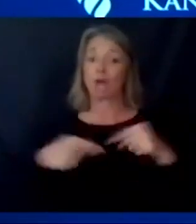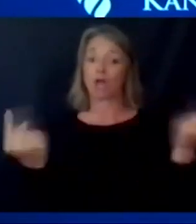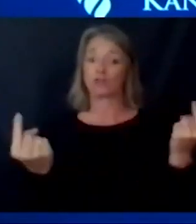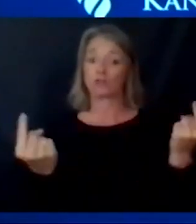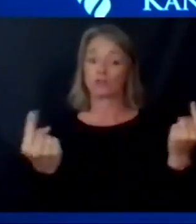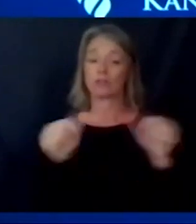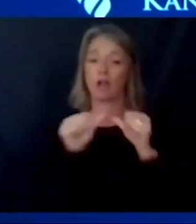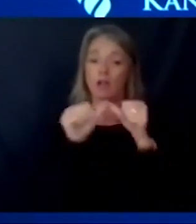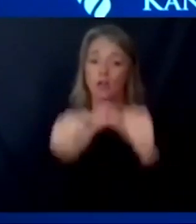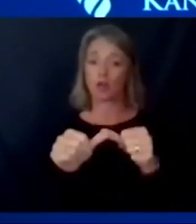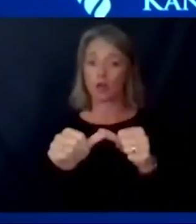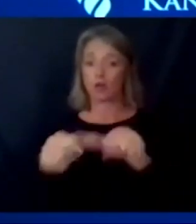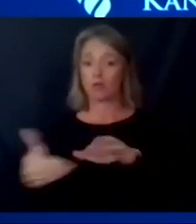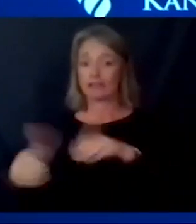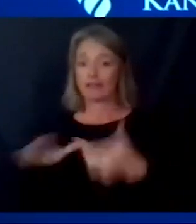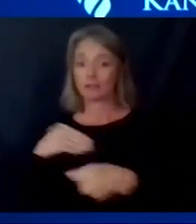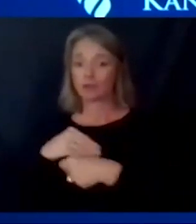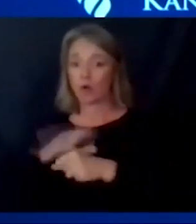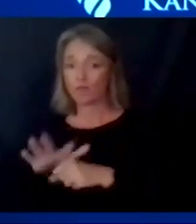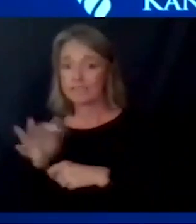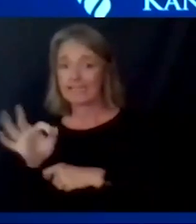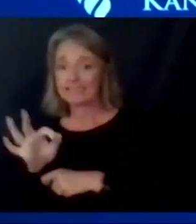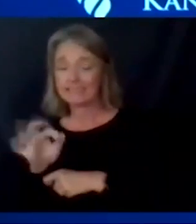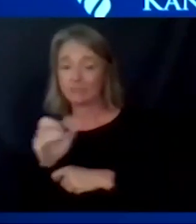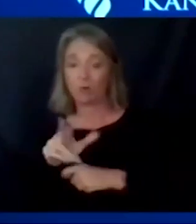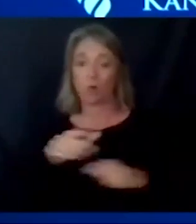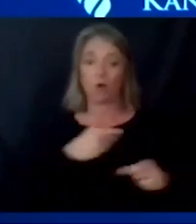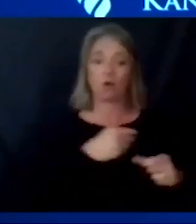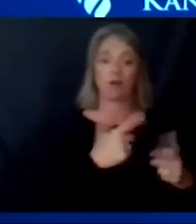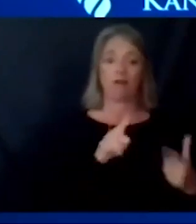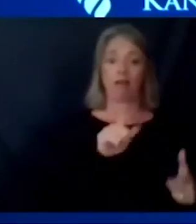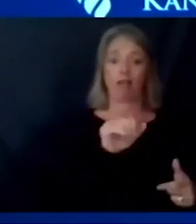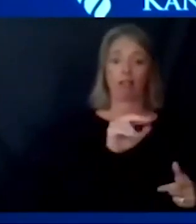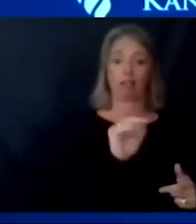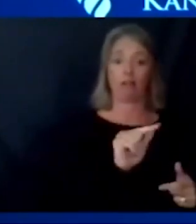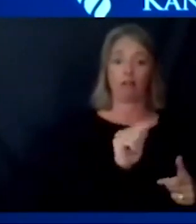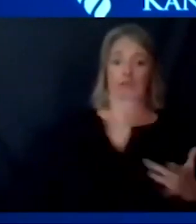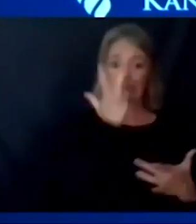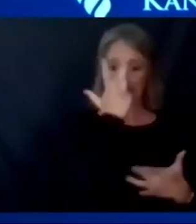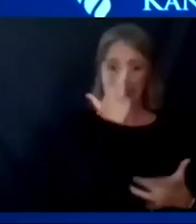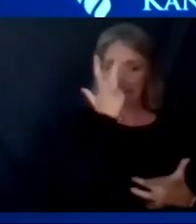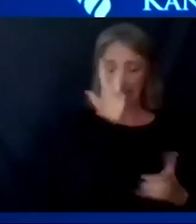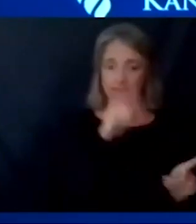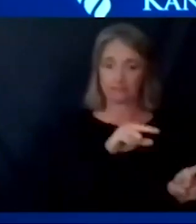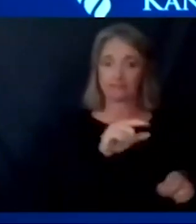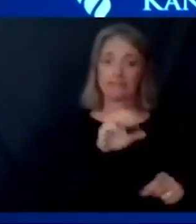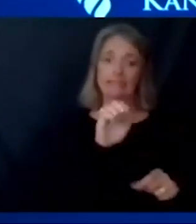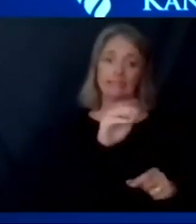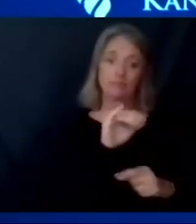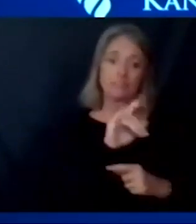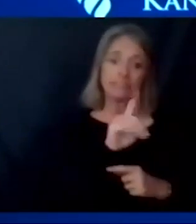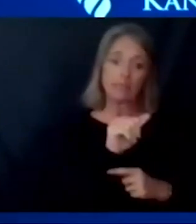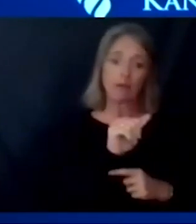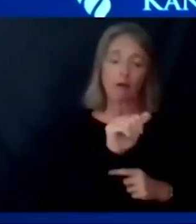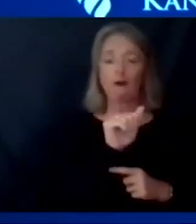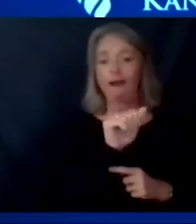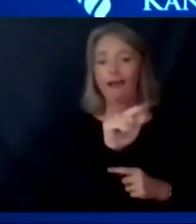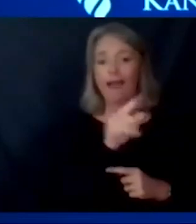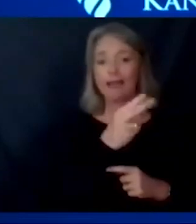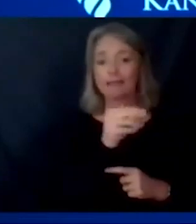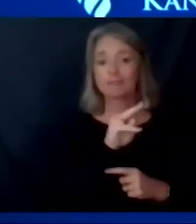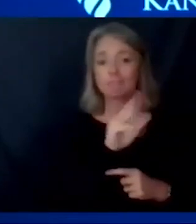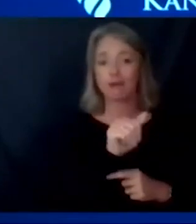death is lung disease, and emphysema or asthma. And the problem is that when you have a disease